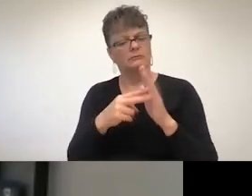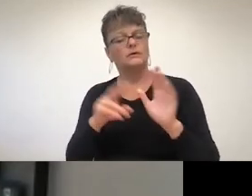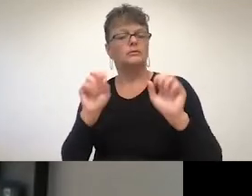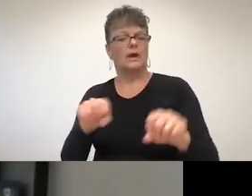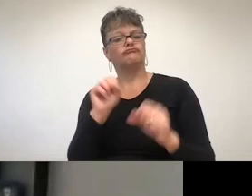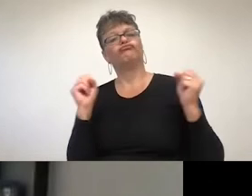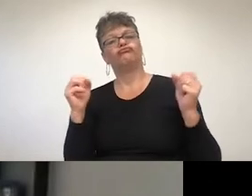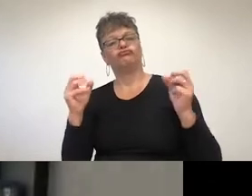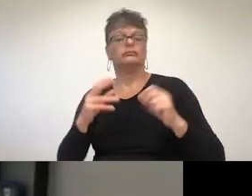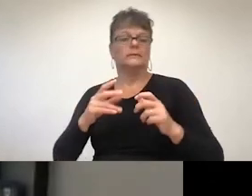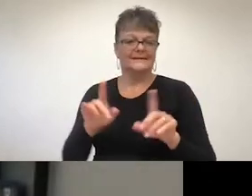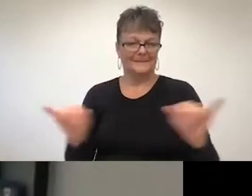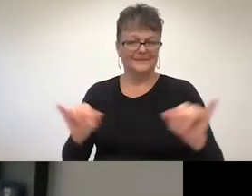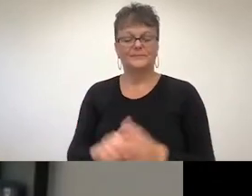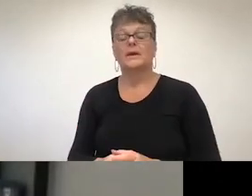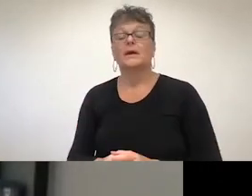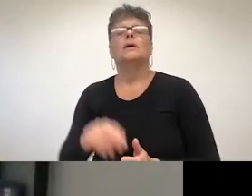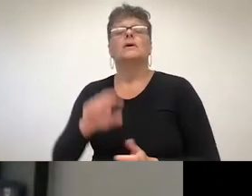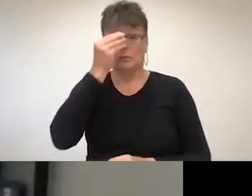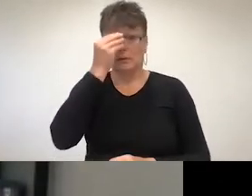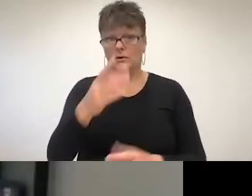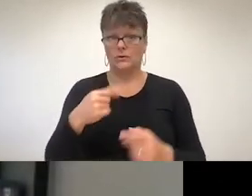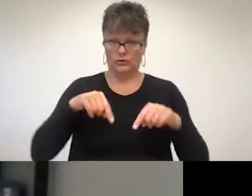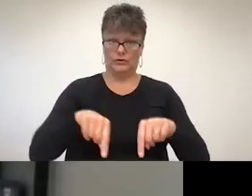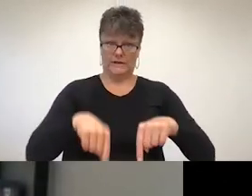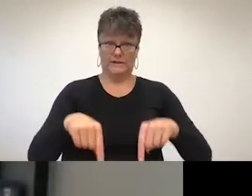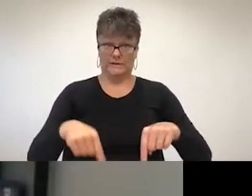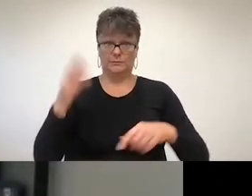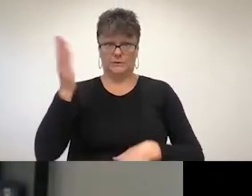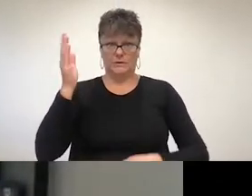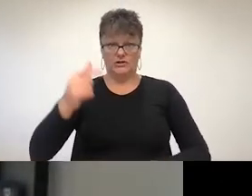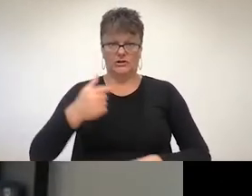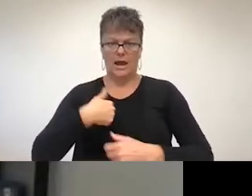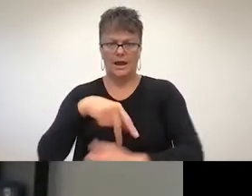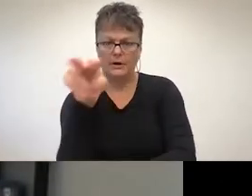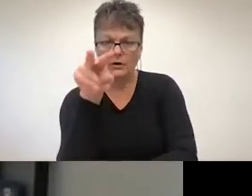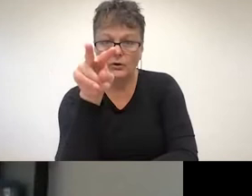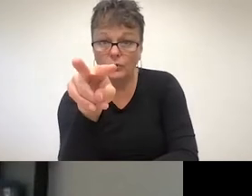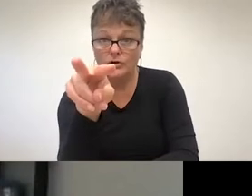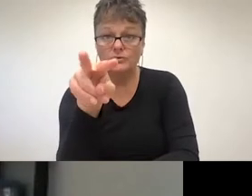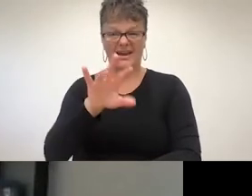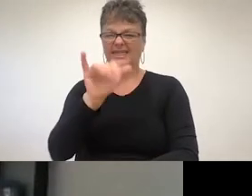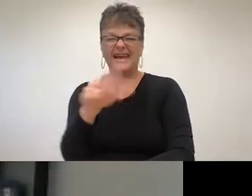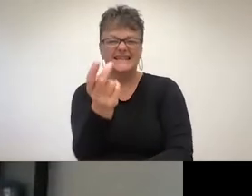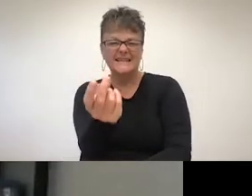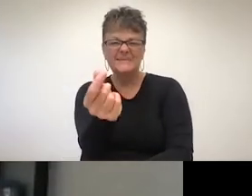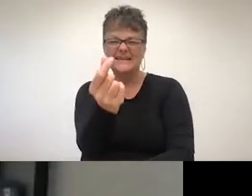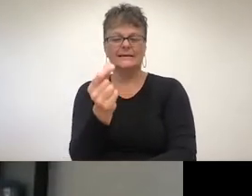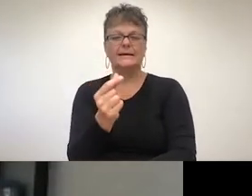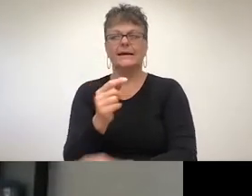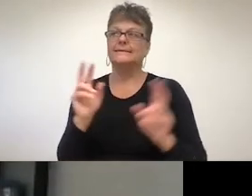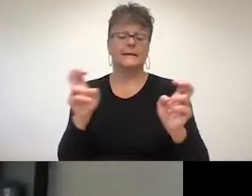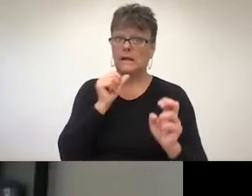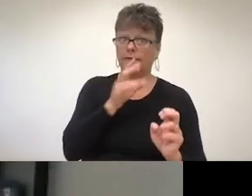keep my eyes locked firmly on you. And that is a nonverbal immediacy cue that I would encourage you to think